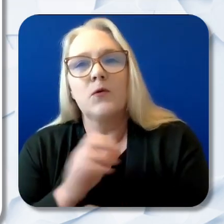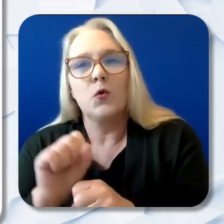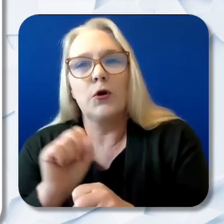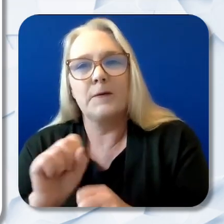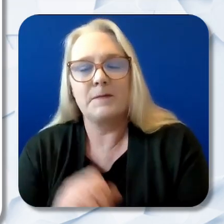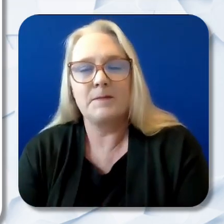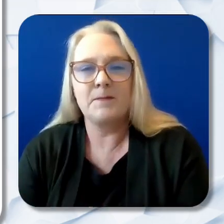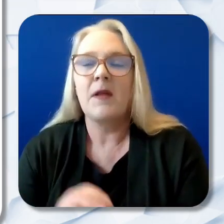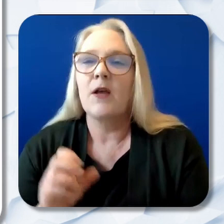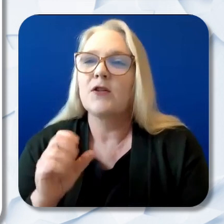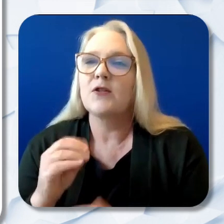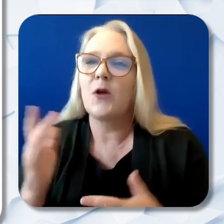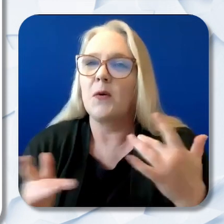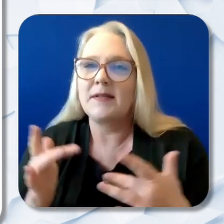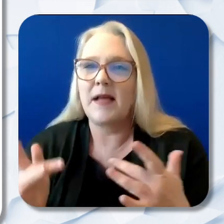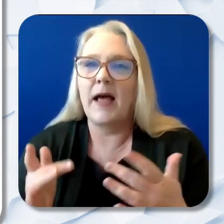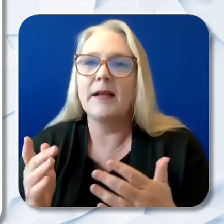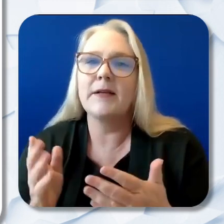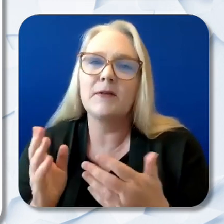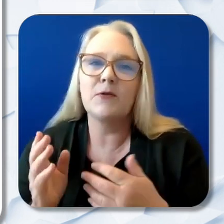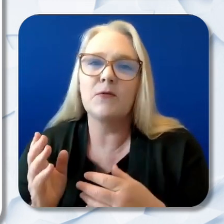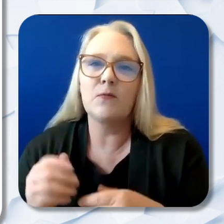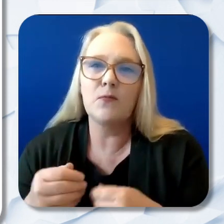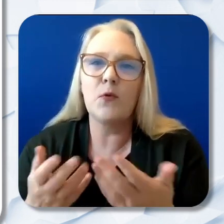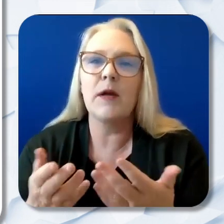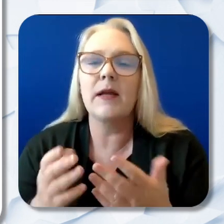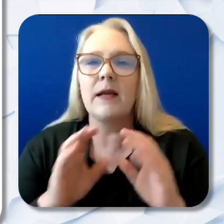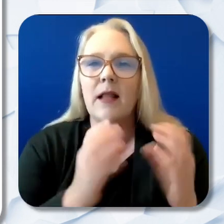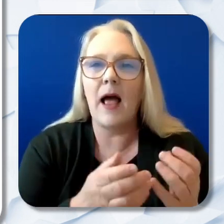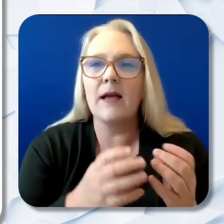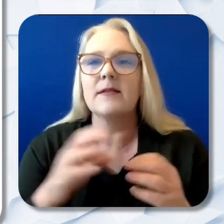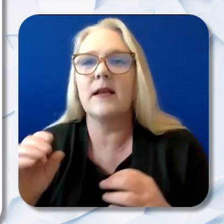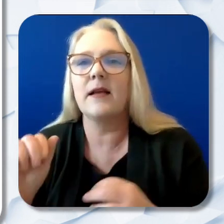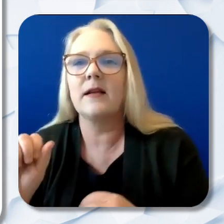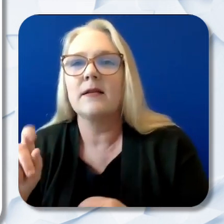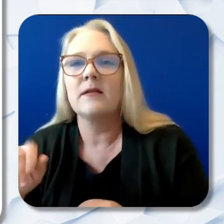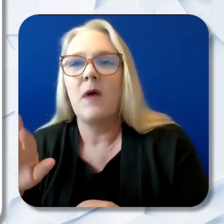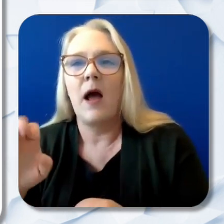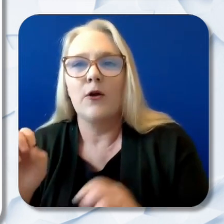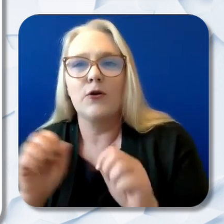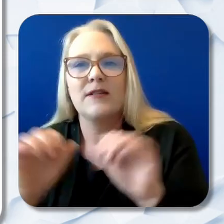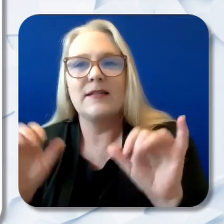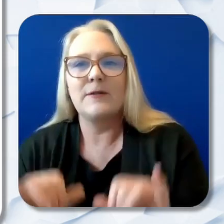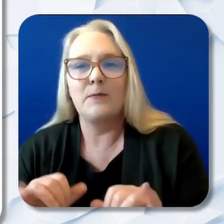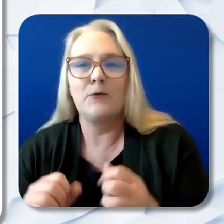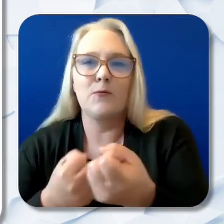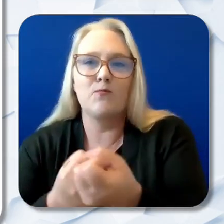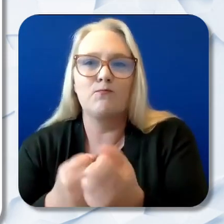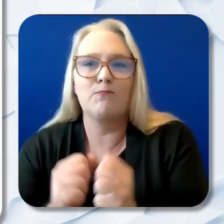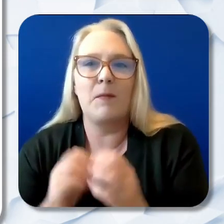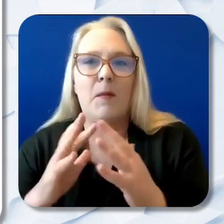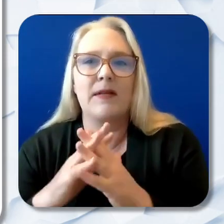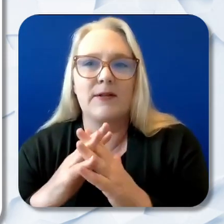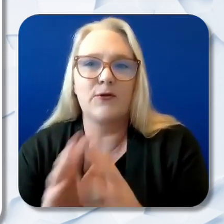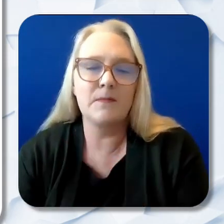we are so excited to be able to bring class and an Aspire system to support implementation. So